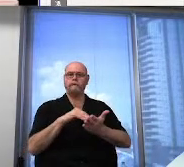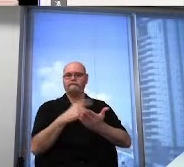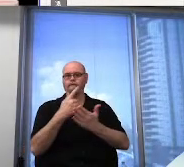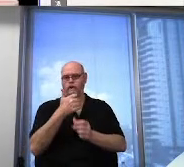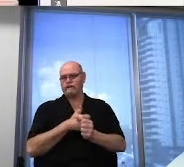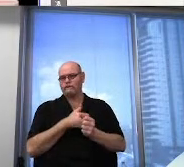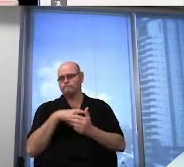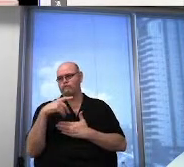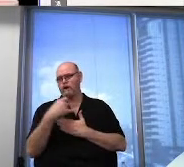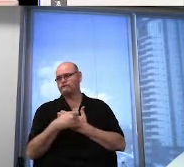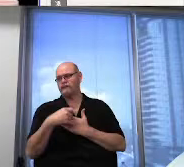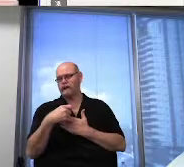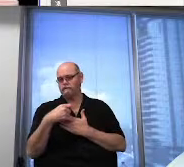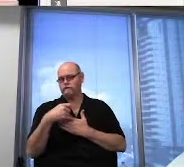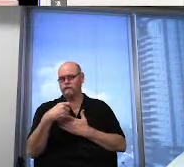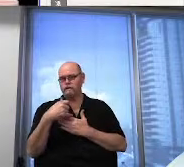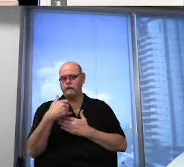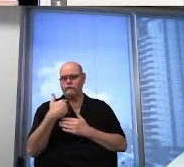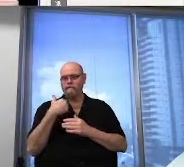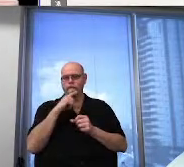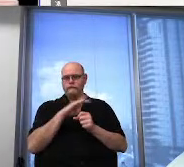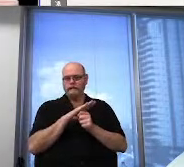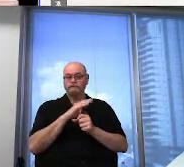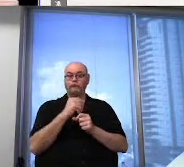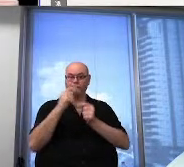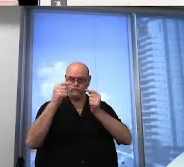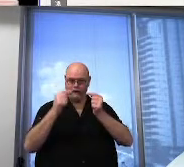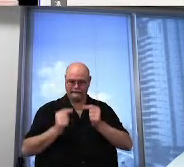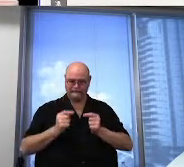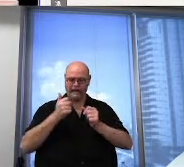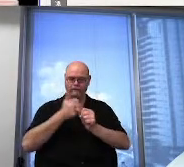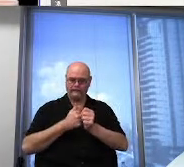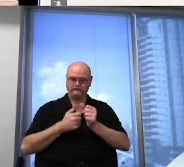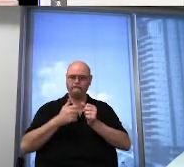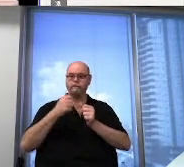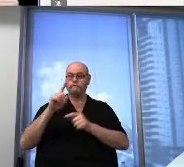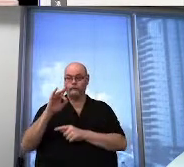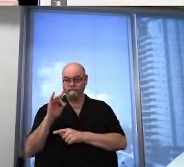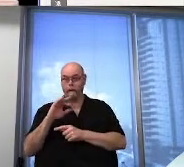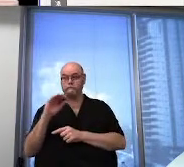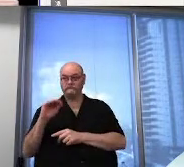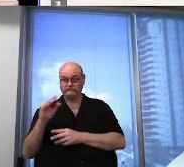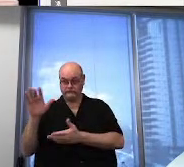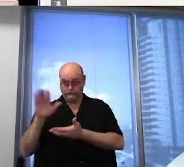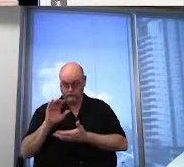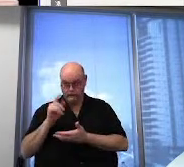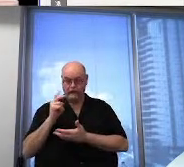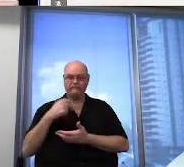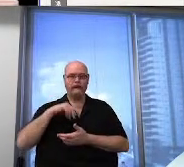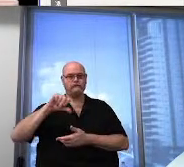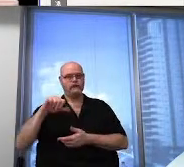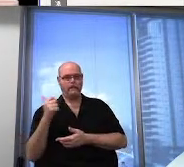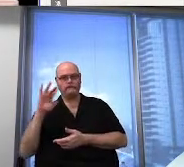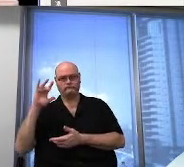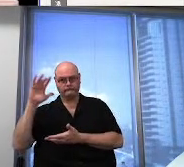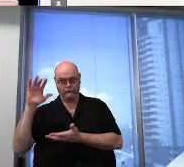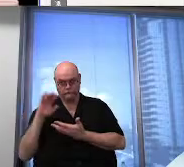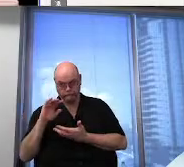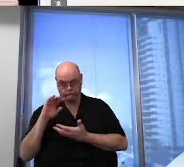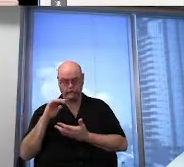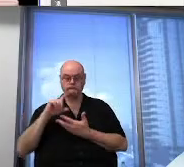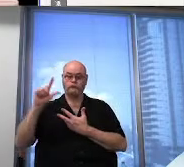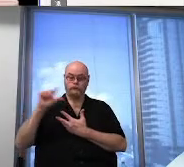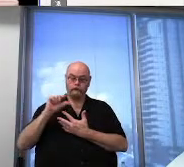repeats for every single one of the projects obligated. You reconcile against each of them 25%. Then you have another